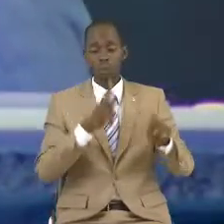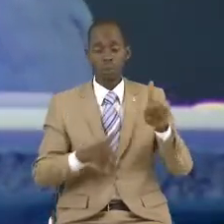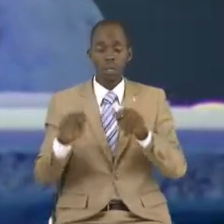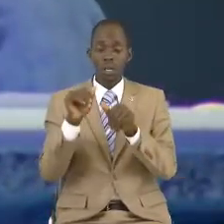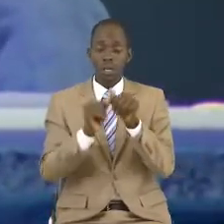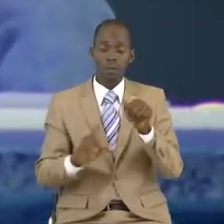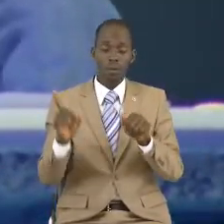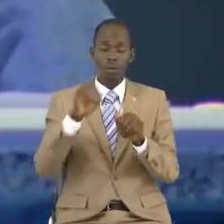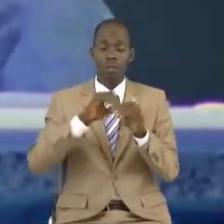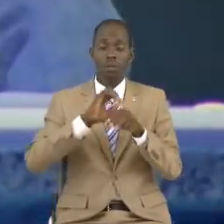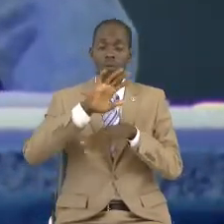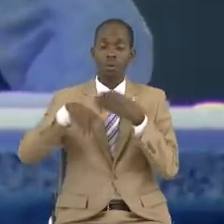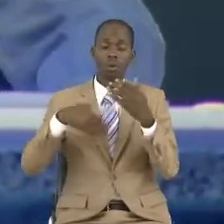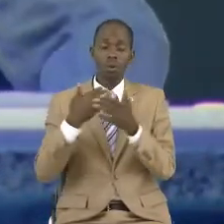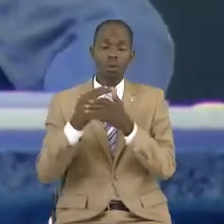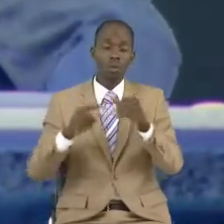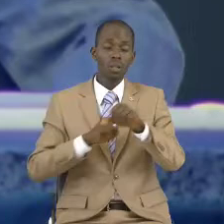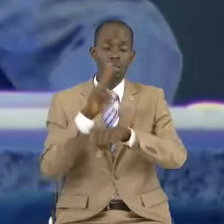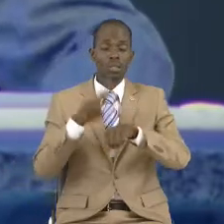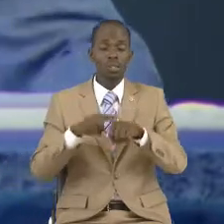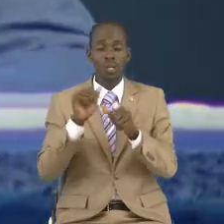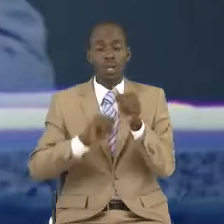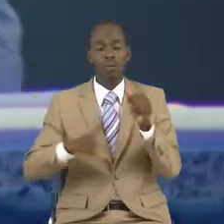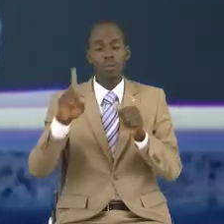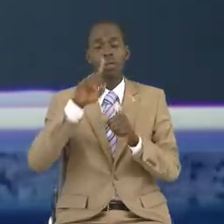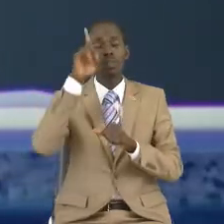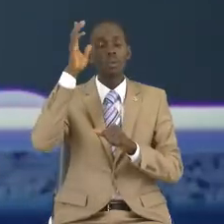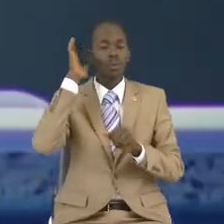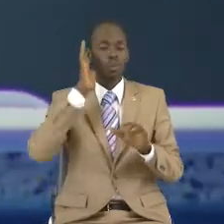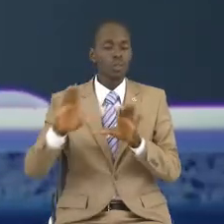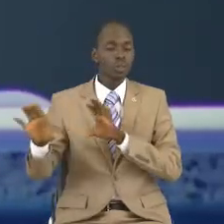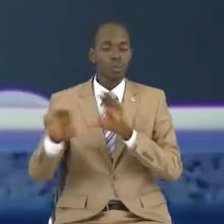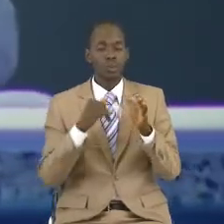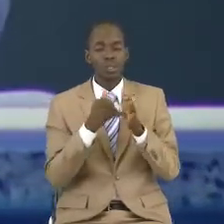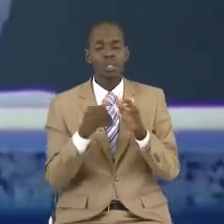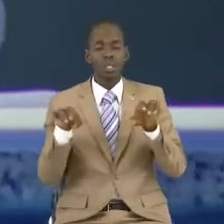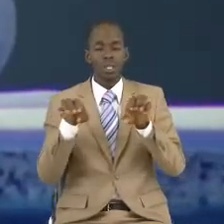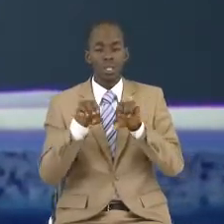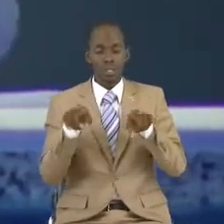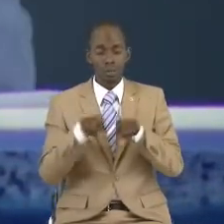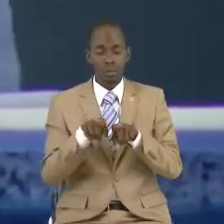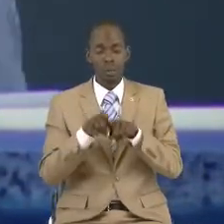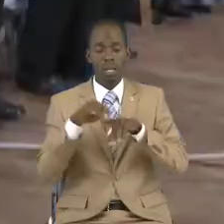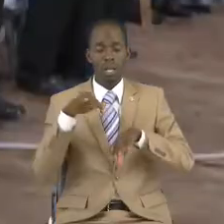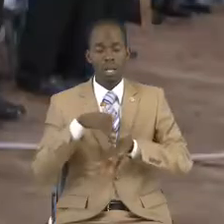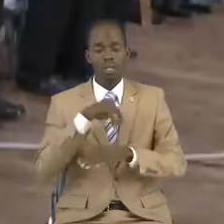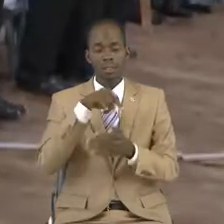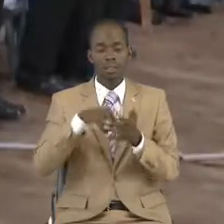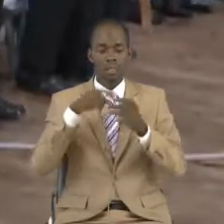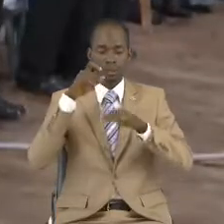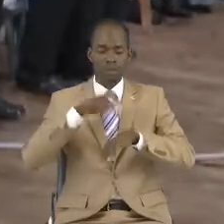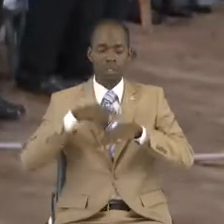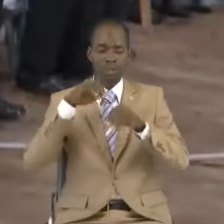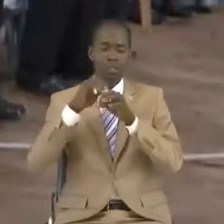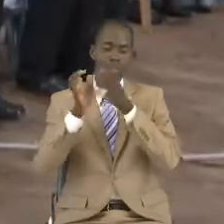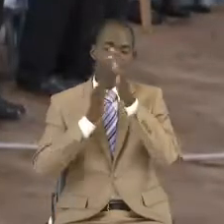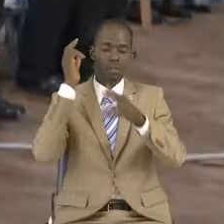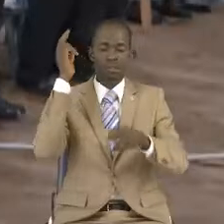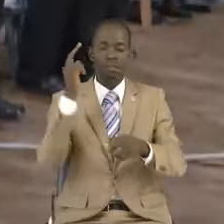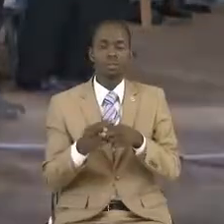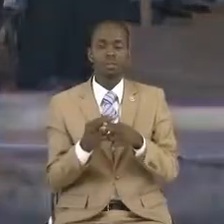nations everywhere you will do each even at this time in jesus name